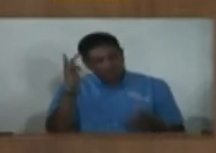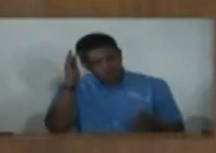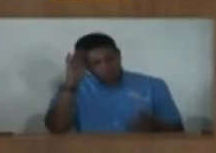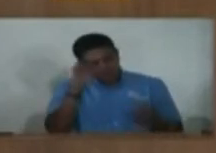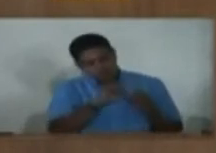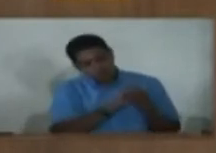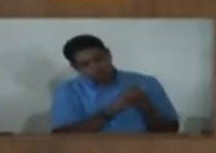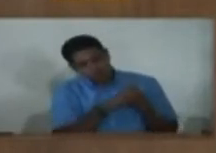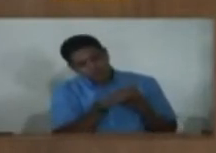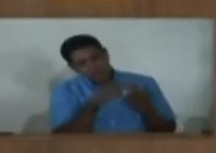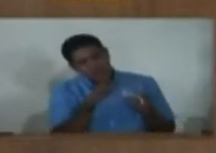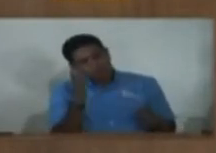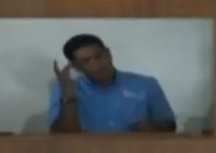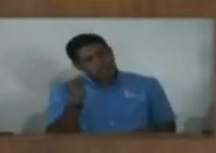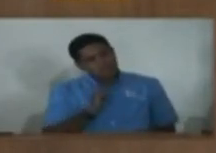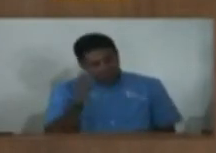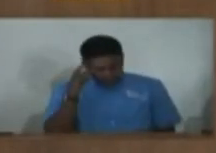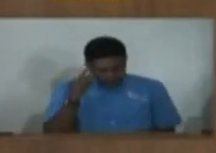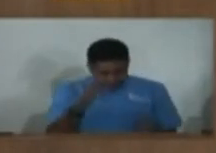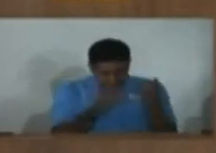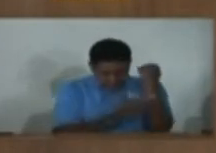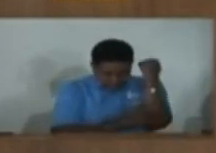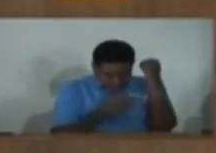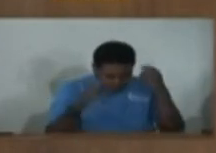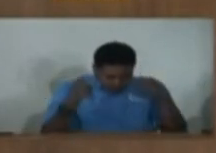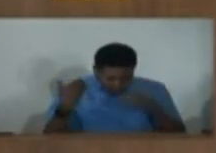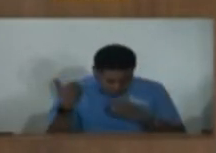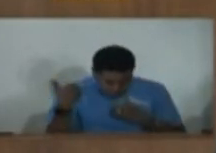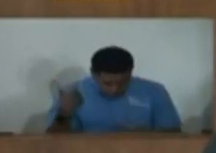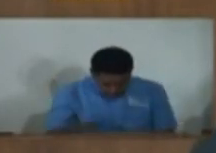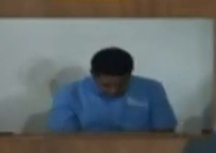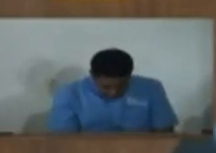it, because I think it's a national duty.